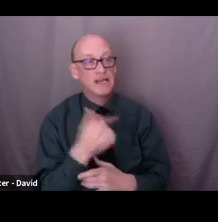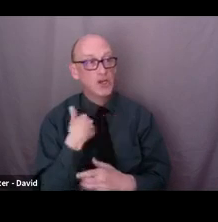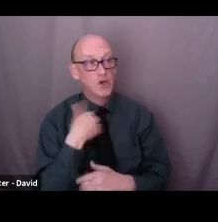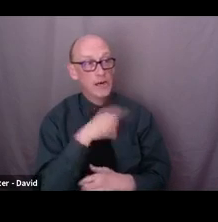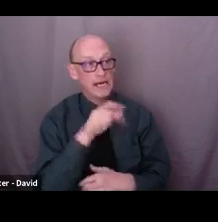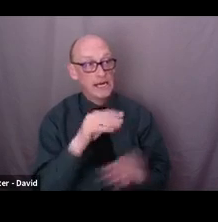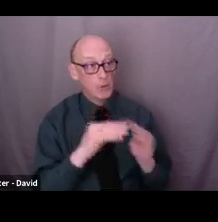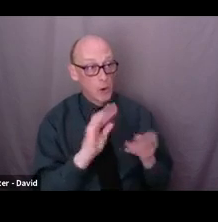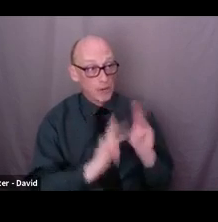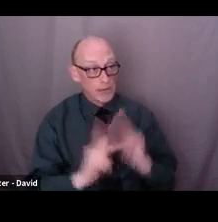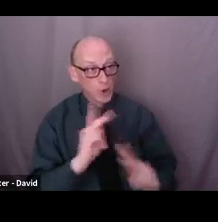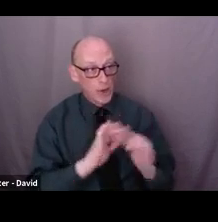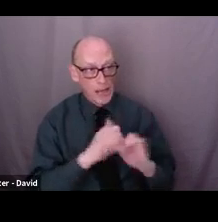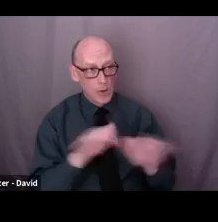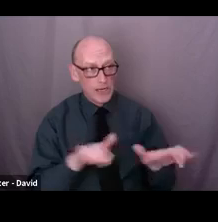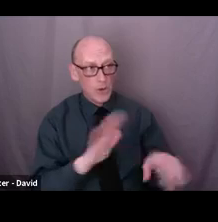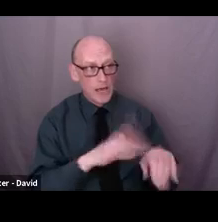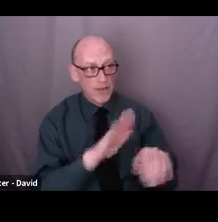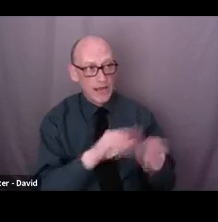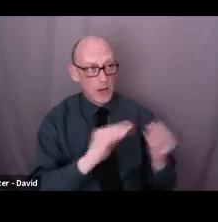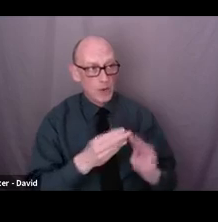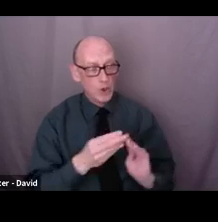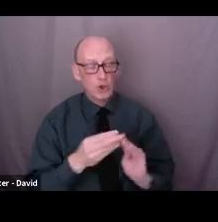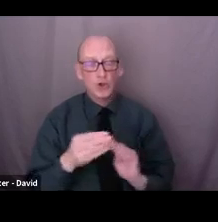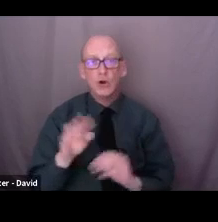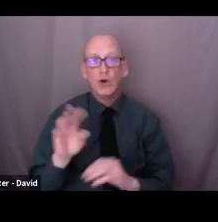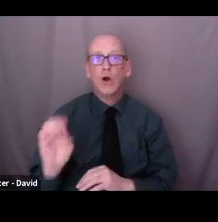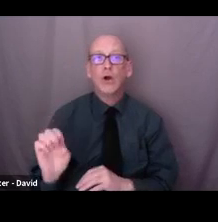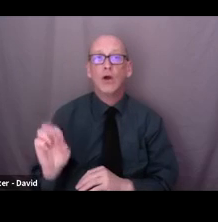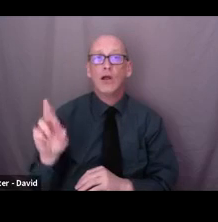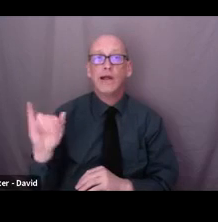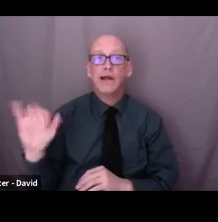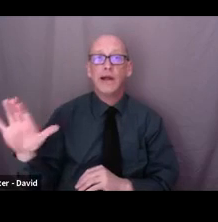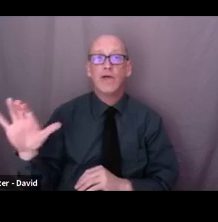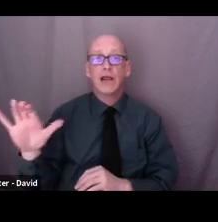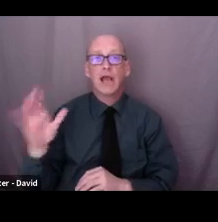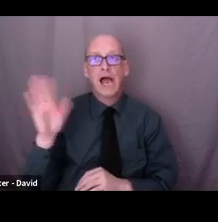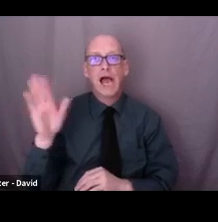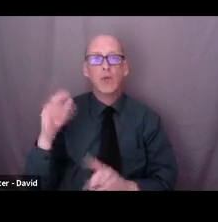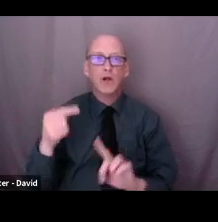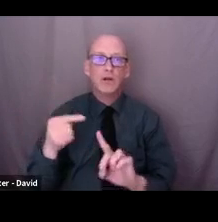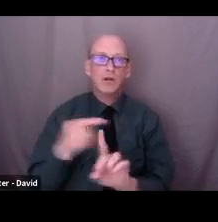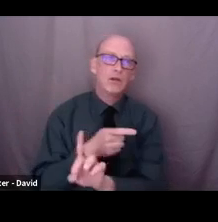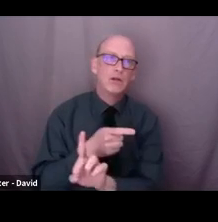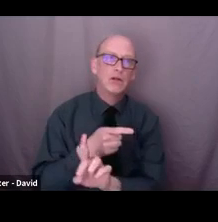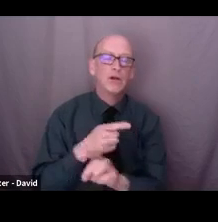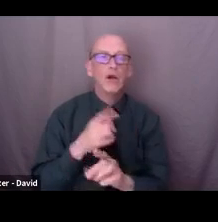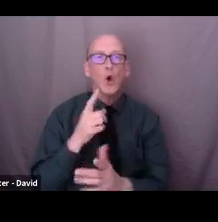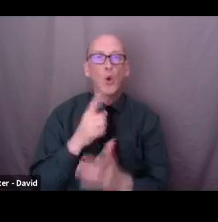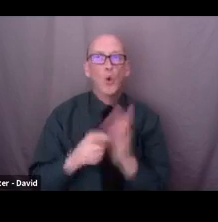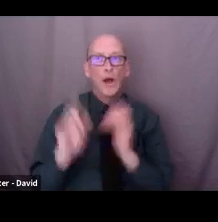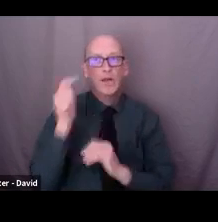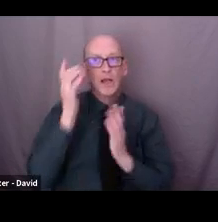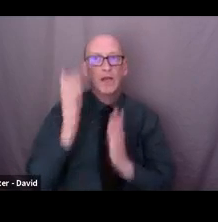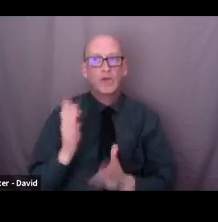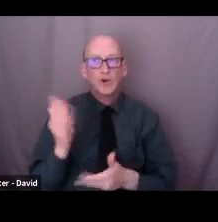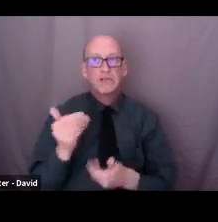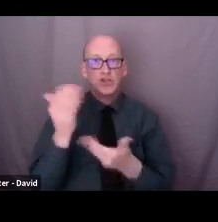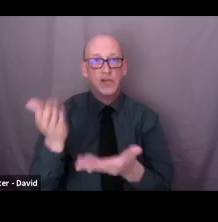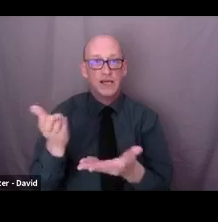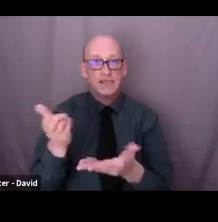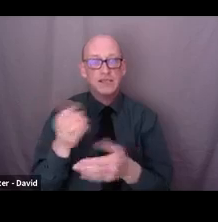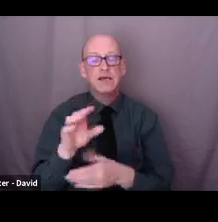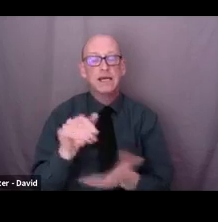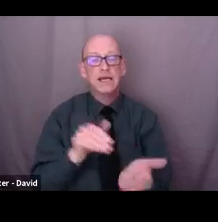people? And well, I'm going to go a little bit off of track of what the governor is suggesting, and Dr.